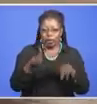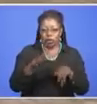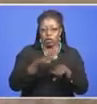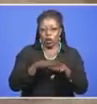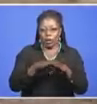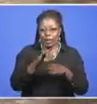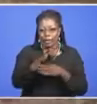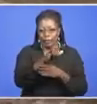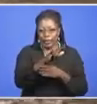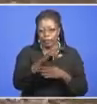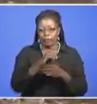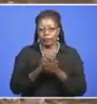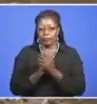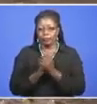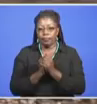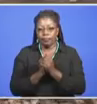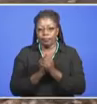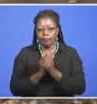board.